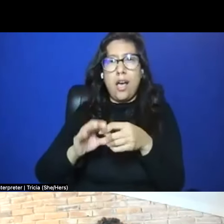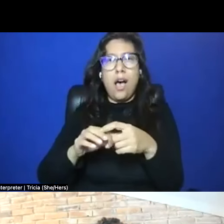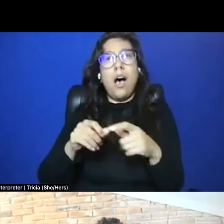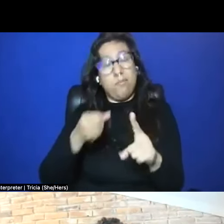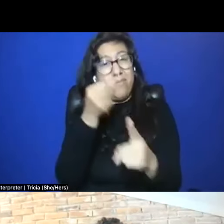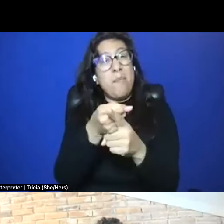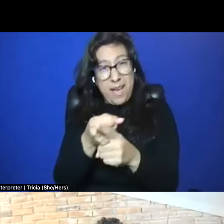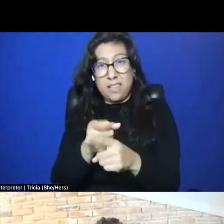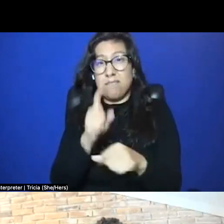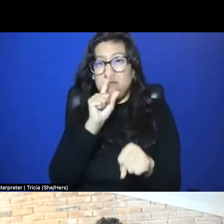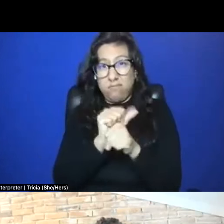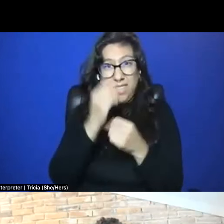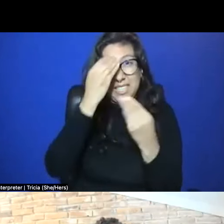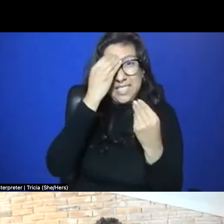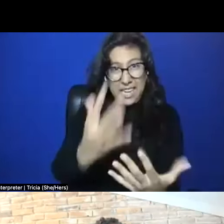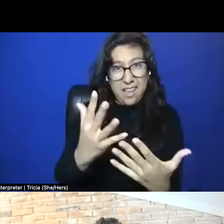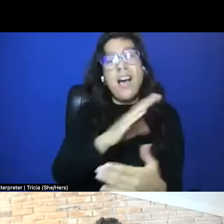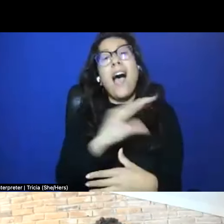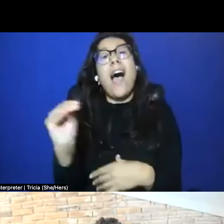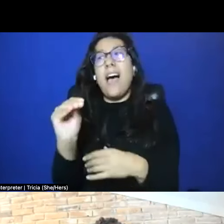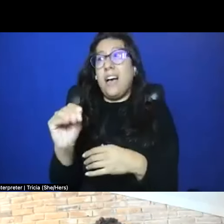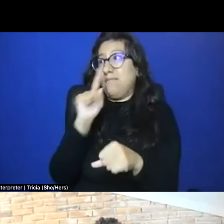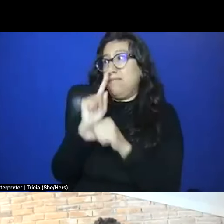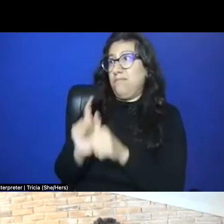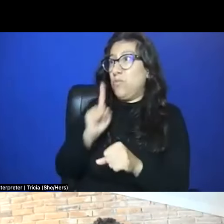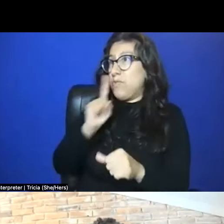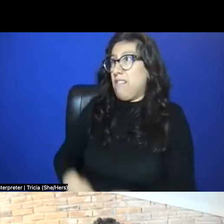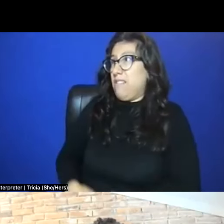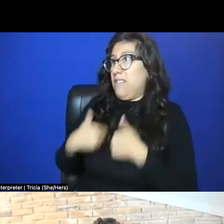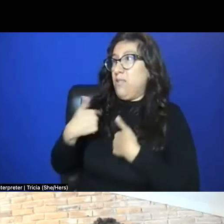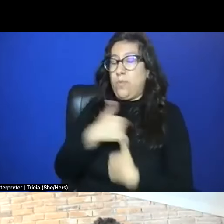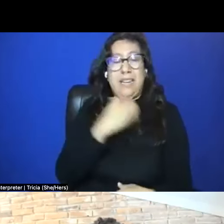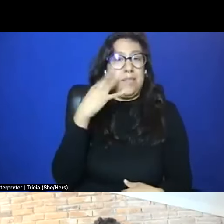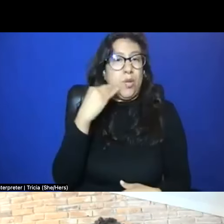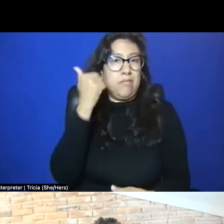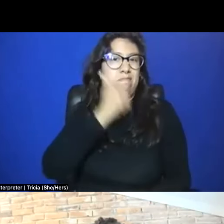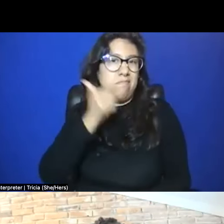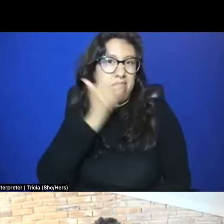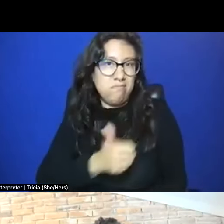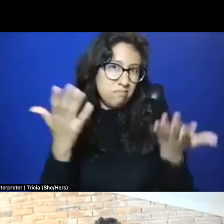data, but sort of the mediated reality that a lot of us are having to deal with.